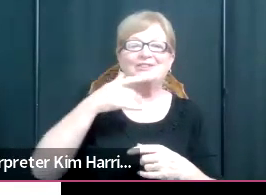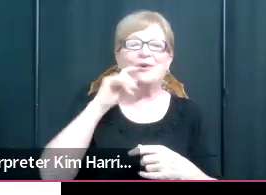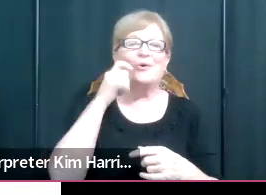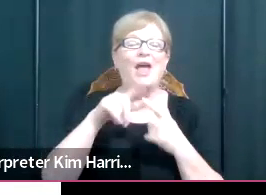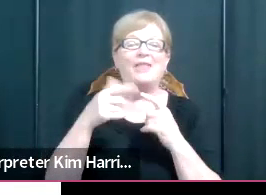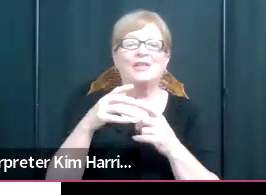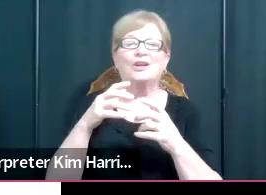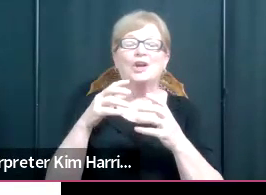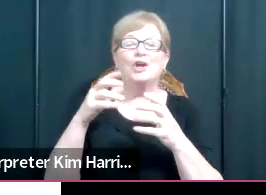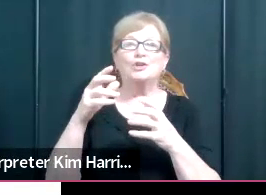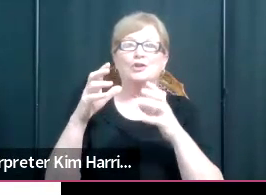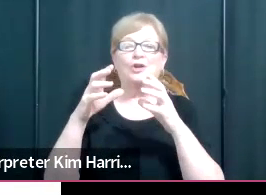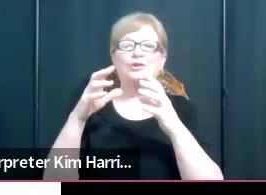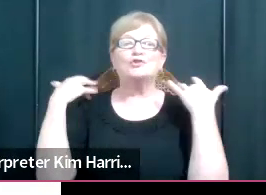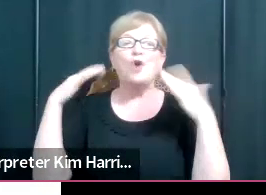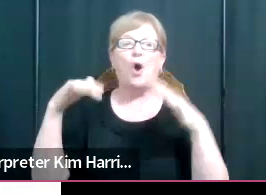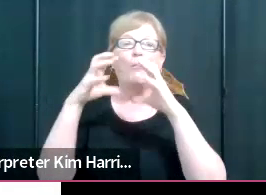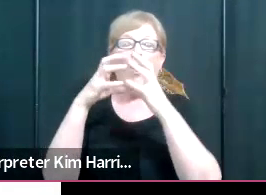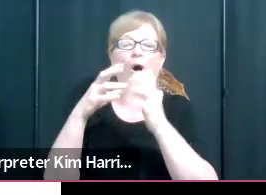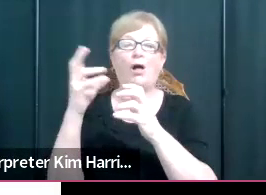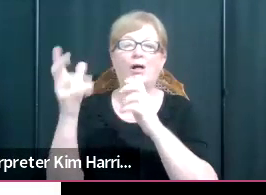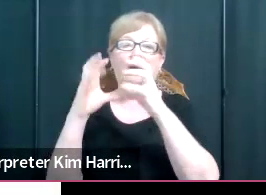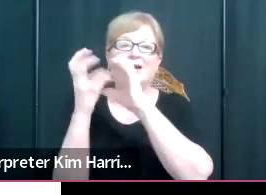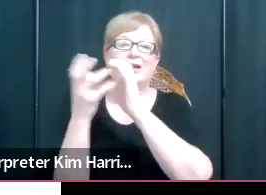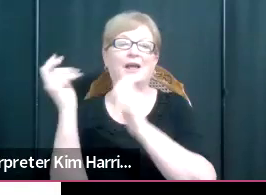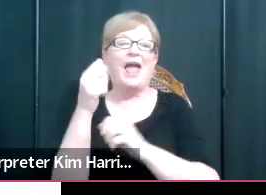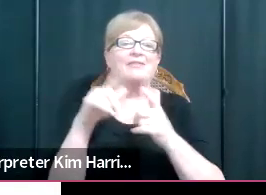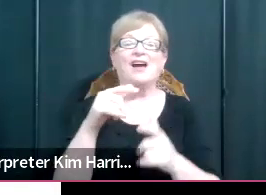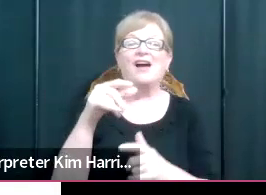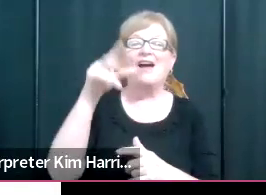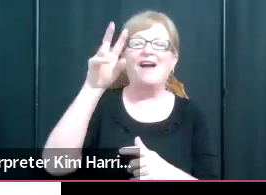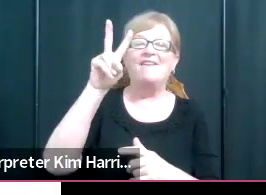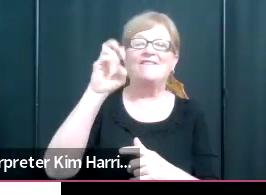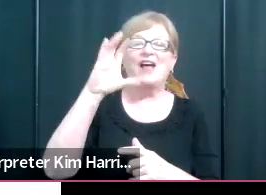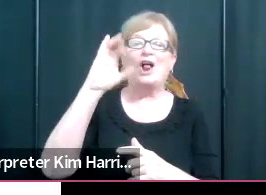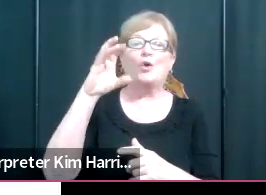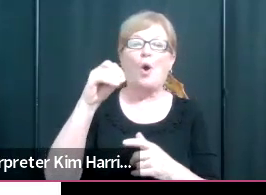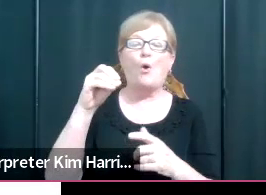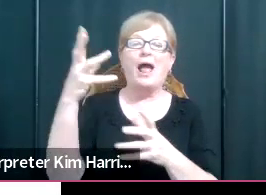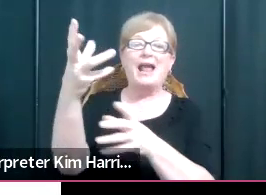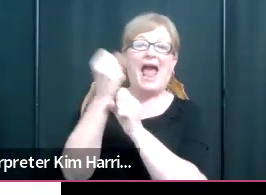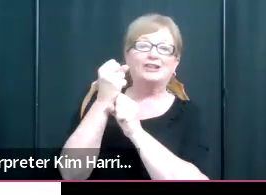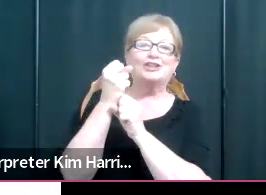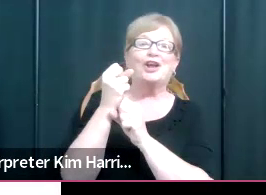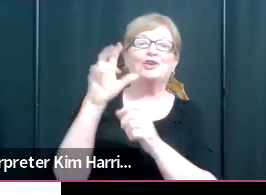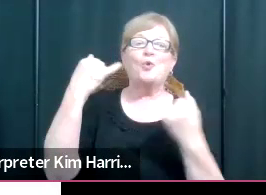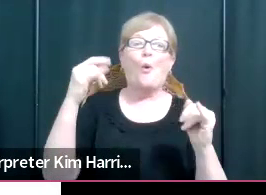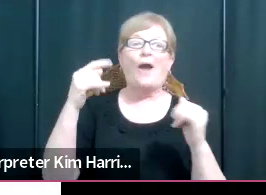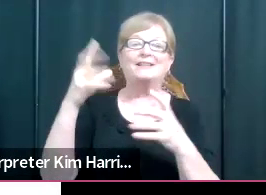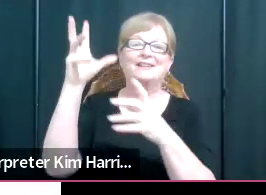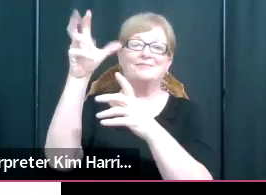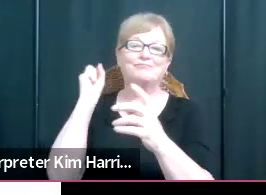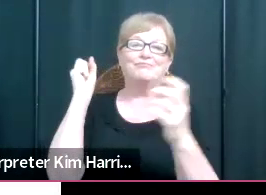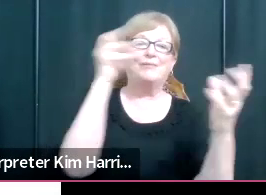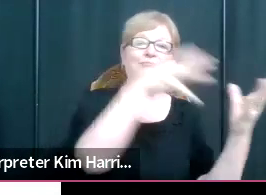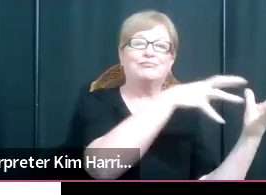the Velcro ball catch toys. So the takeaway for today